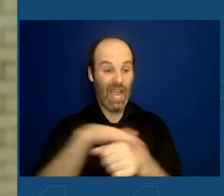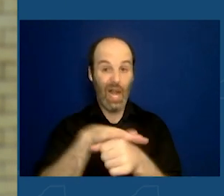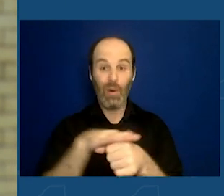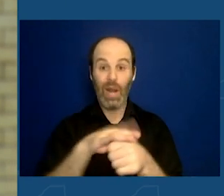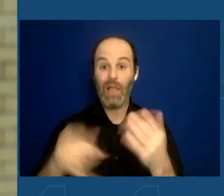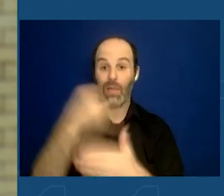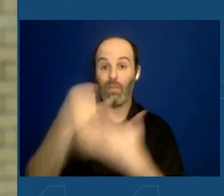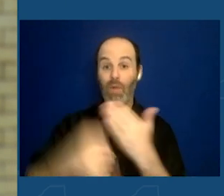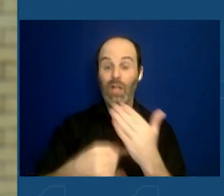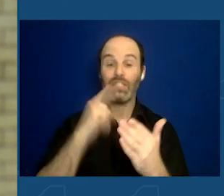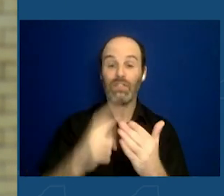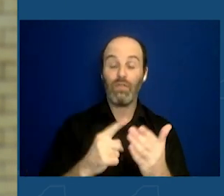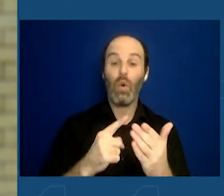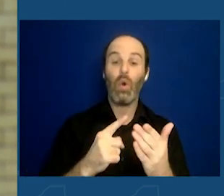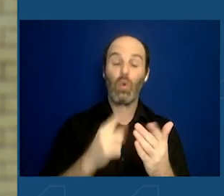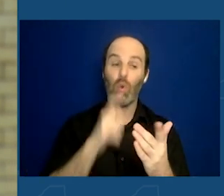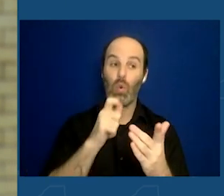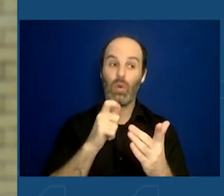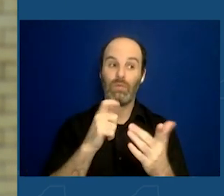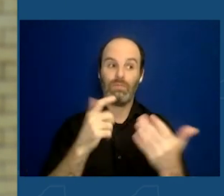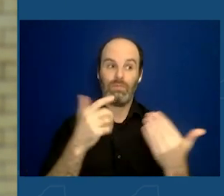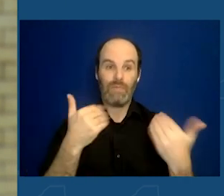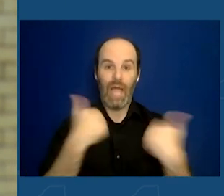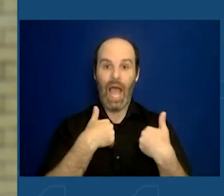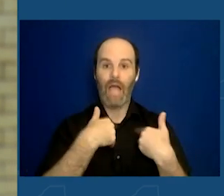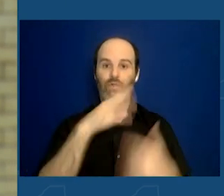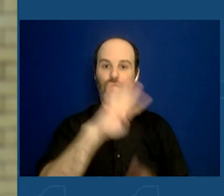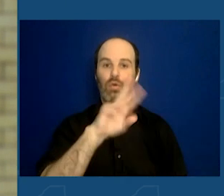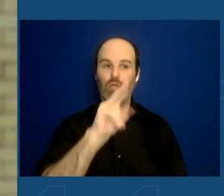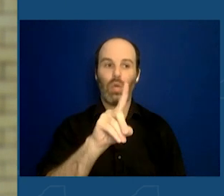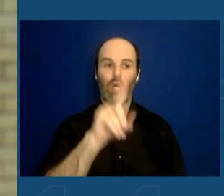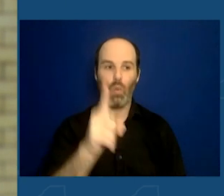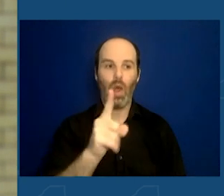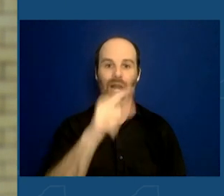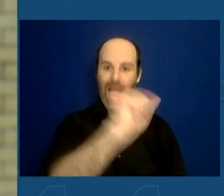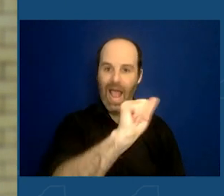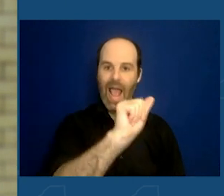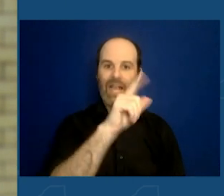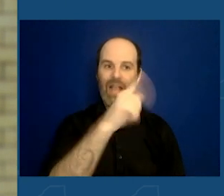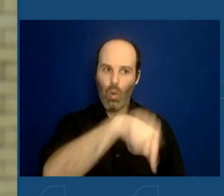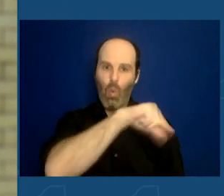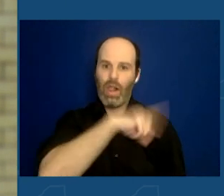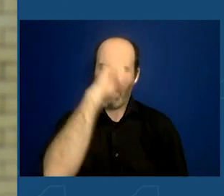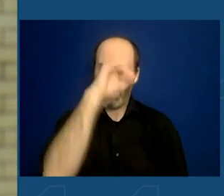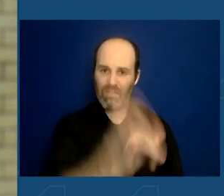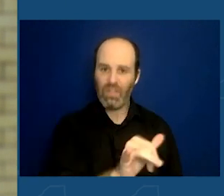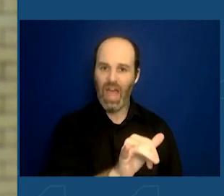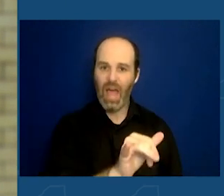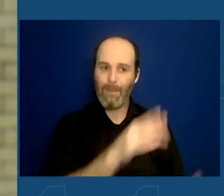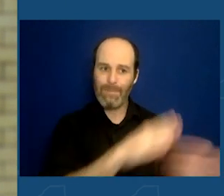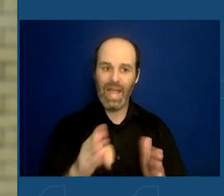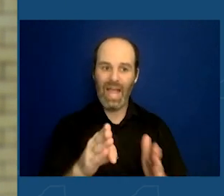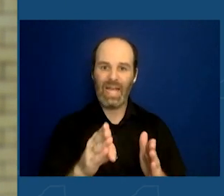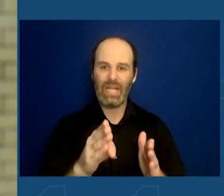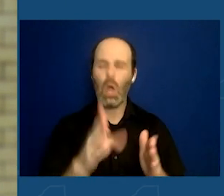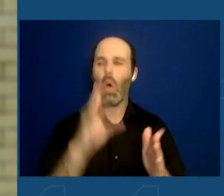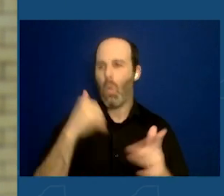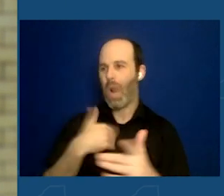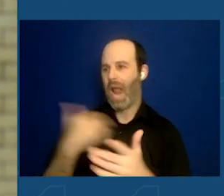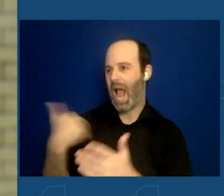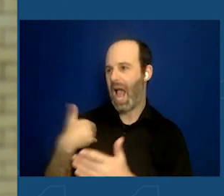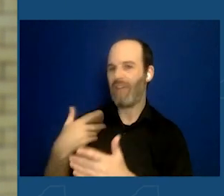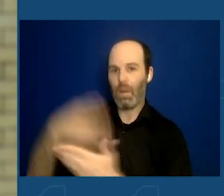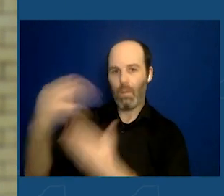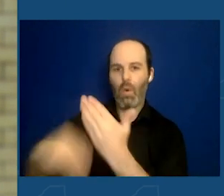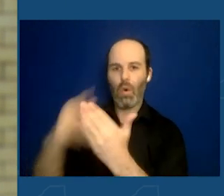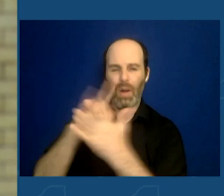421A under the deadline, we're going to have a program that mirrors the same incentives that the